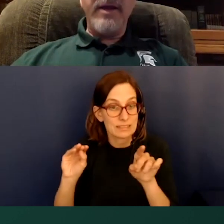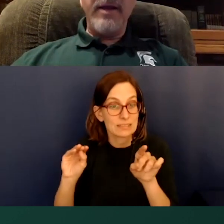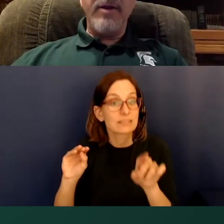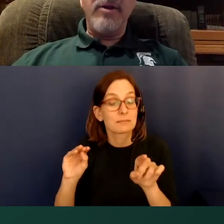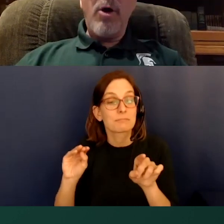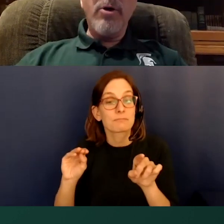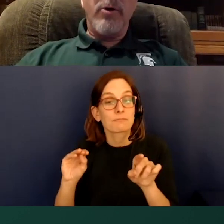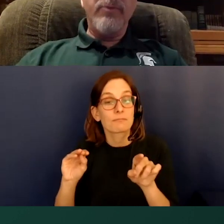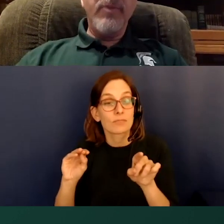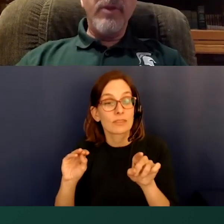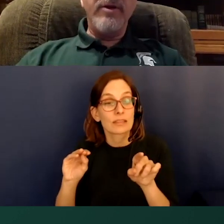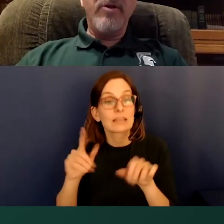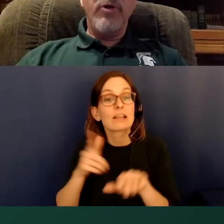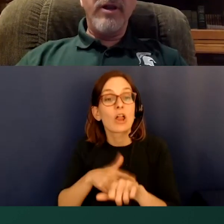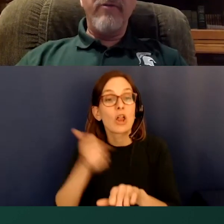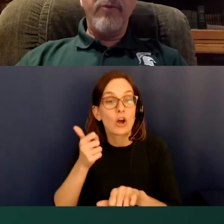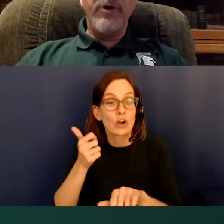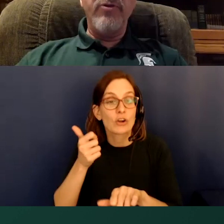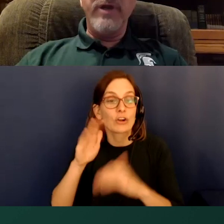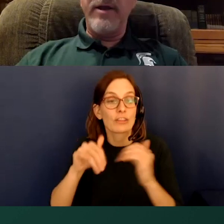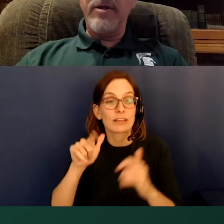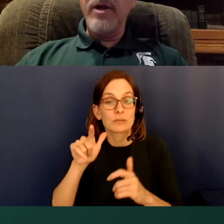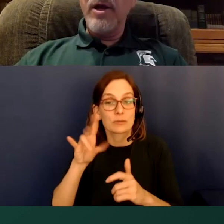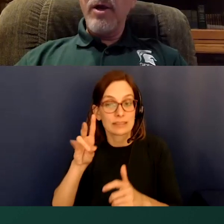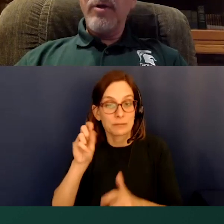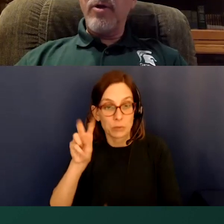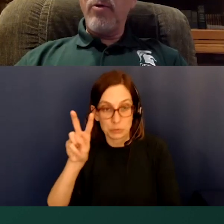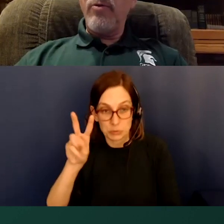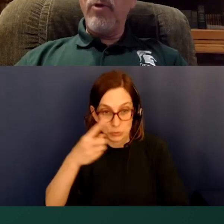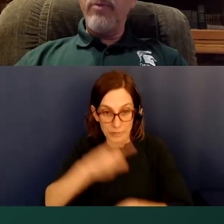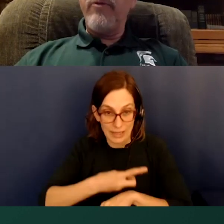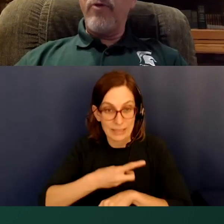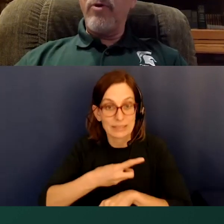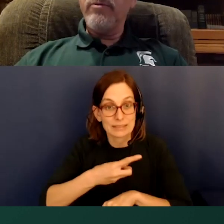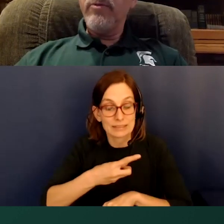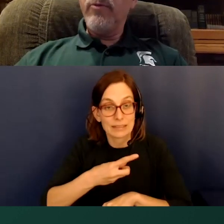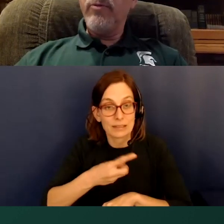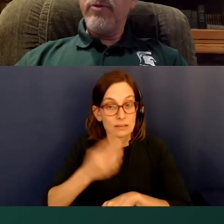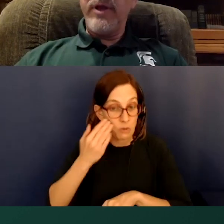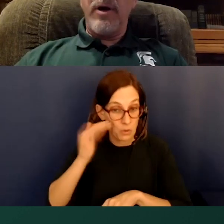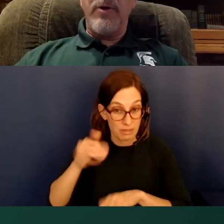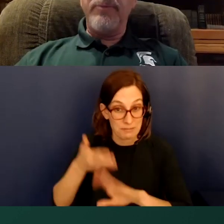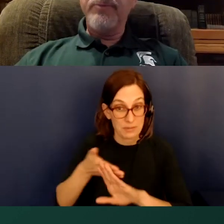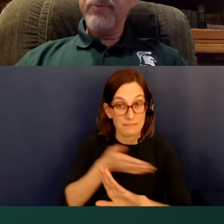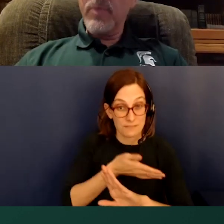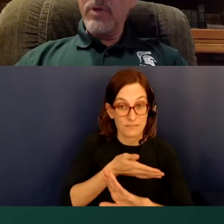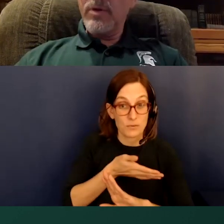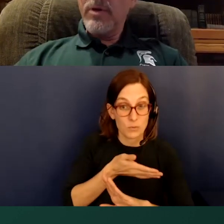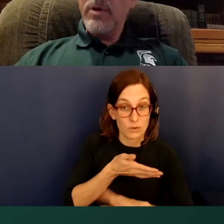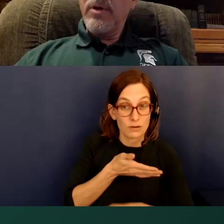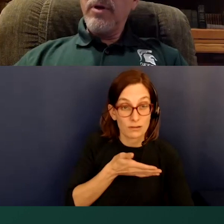And it is longer than this 27.2 days. So we're before the